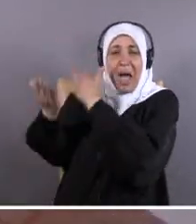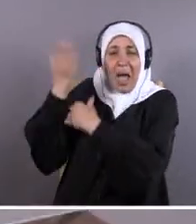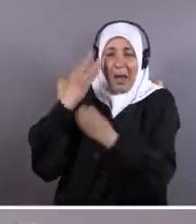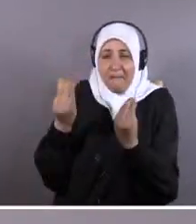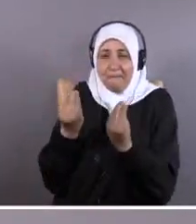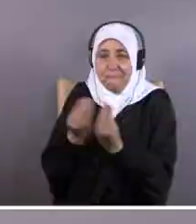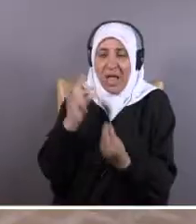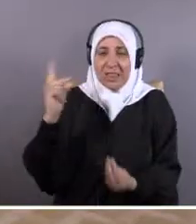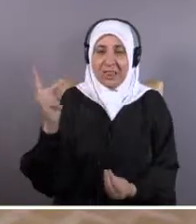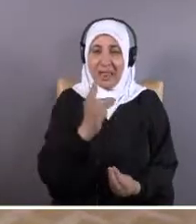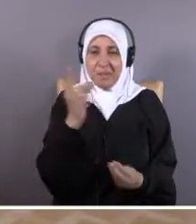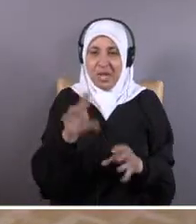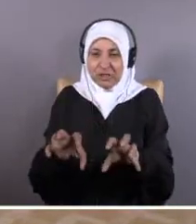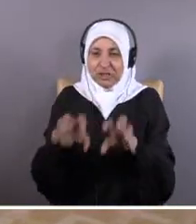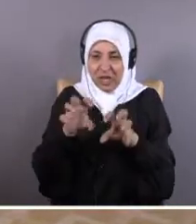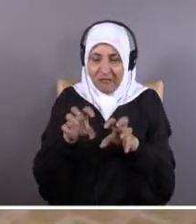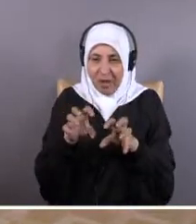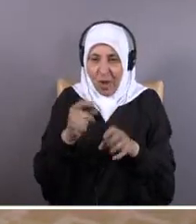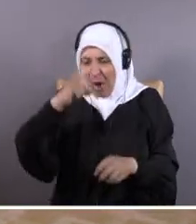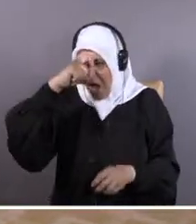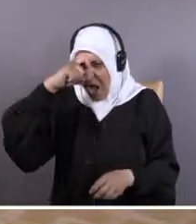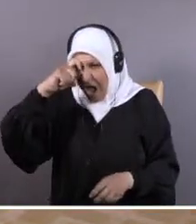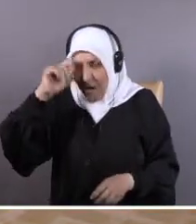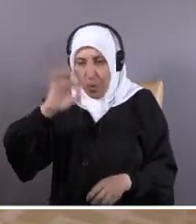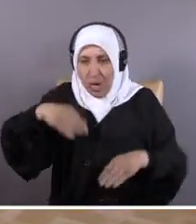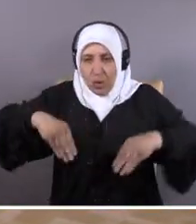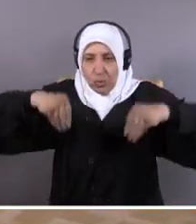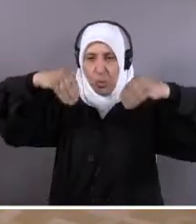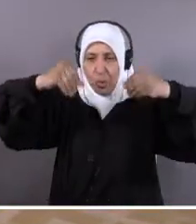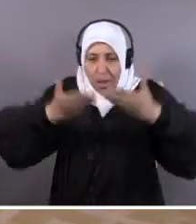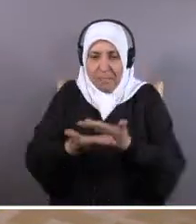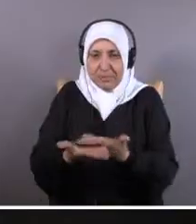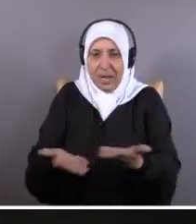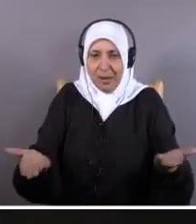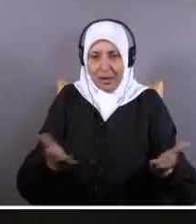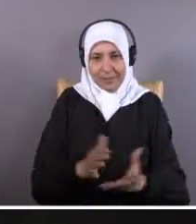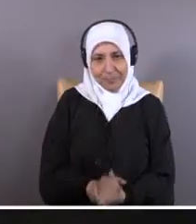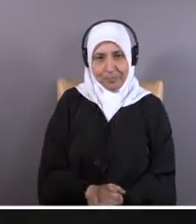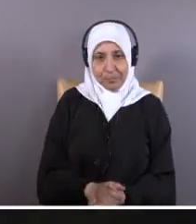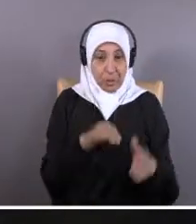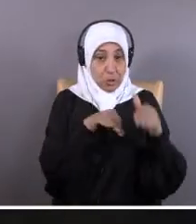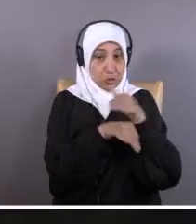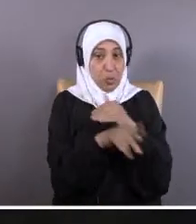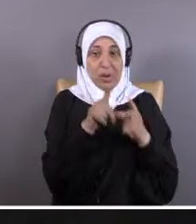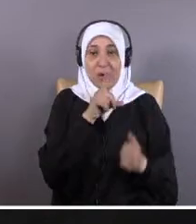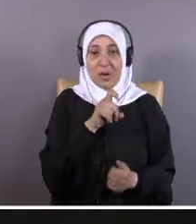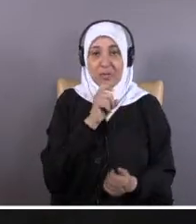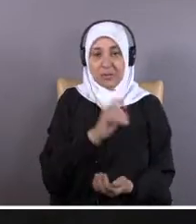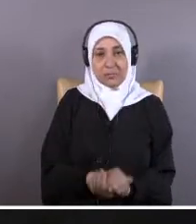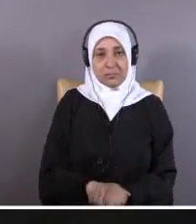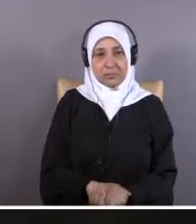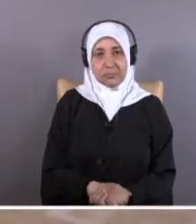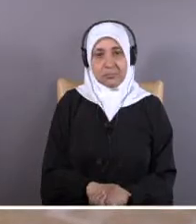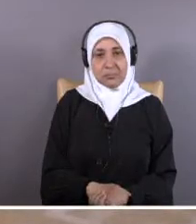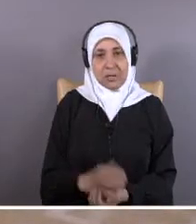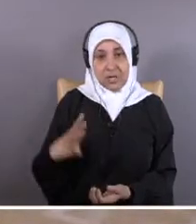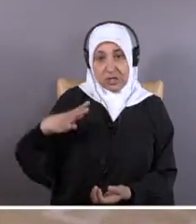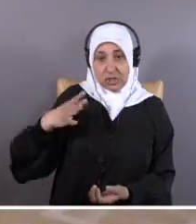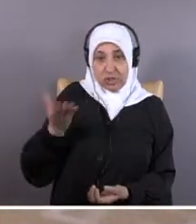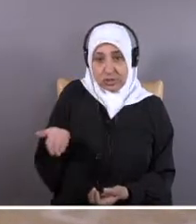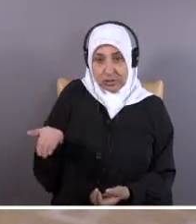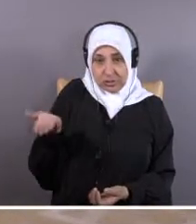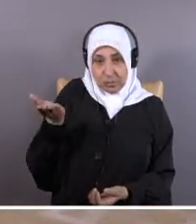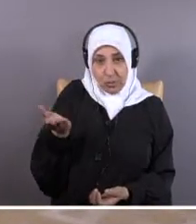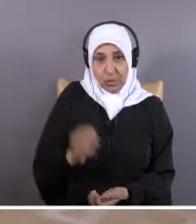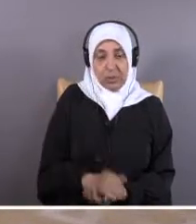the Qatari desert. So without further ado, Your Highness, Your Excellency, ladies and gentlemen, please help me